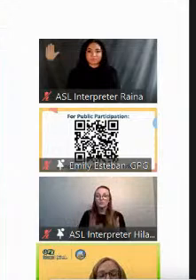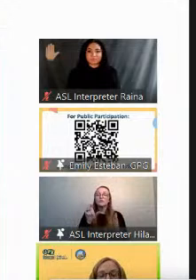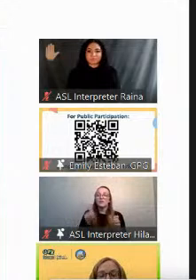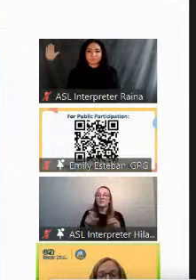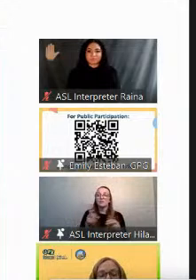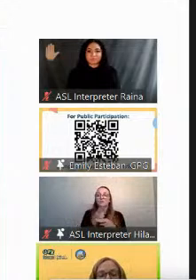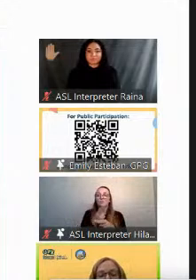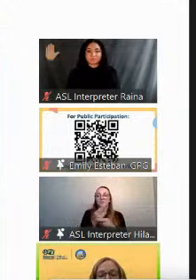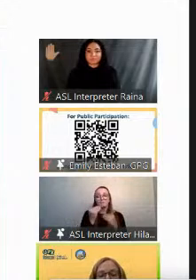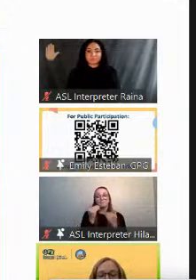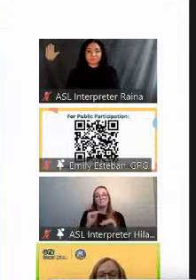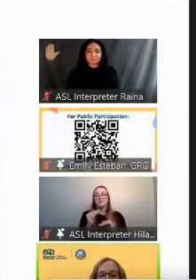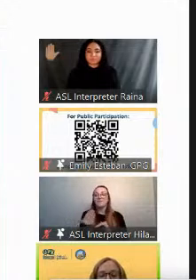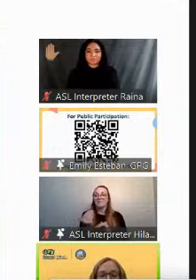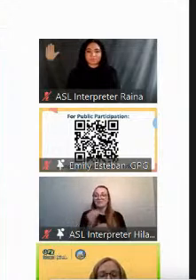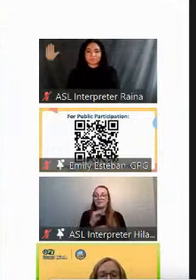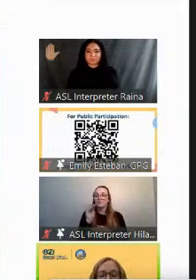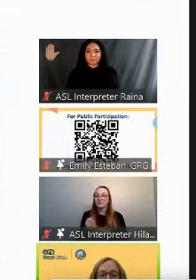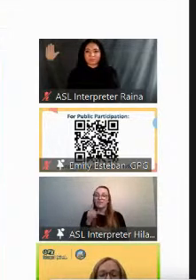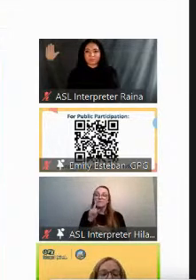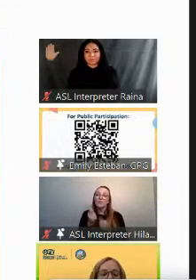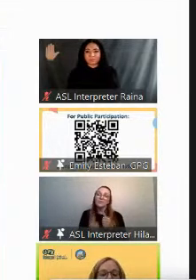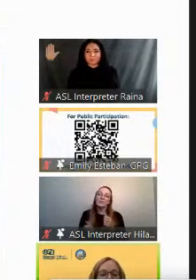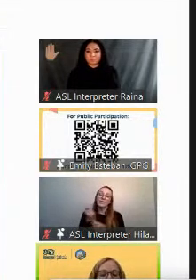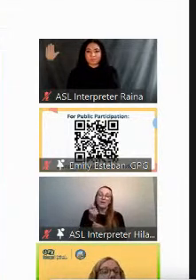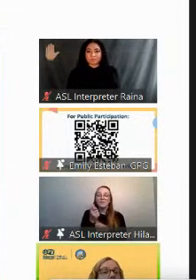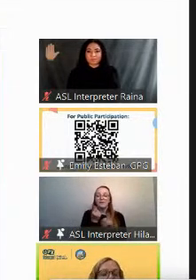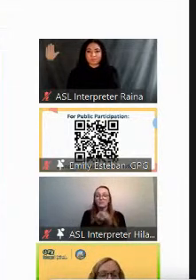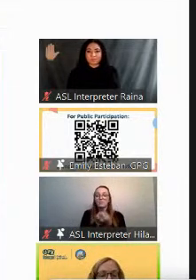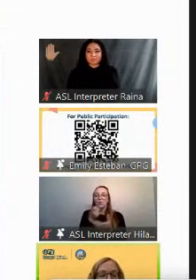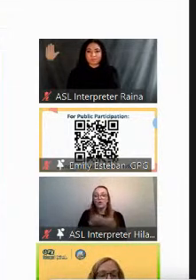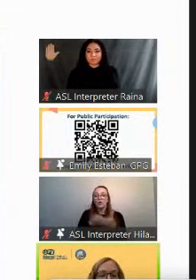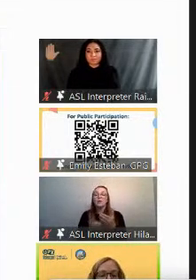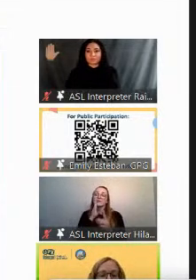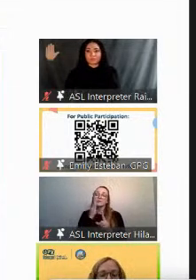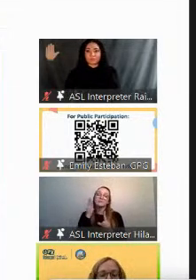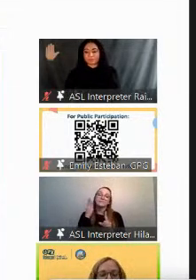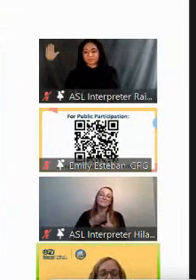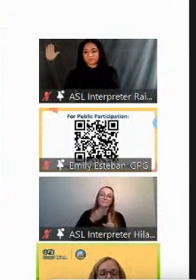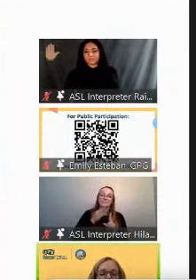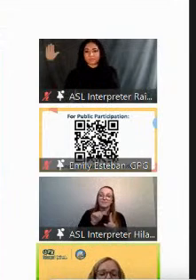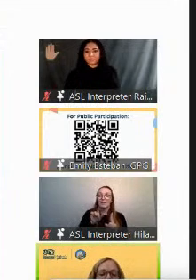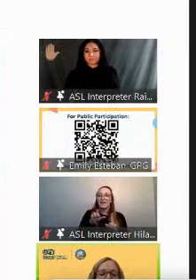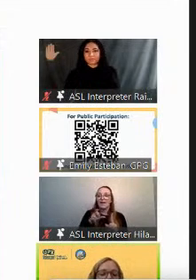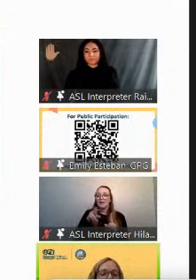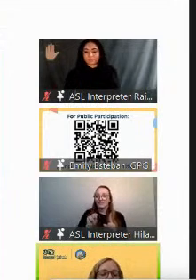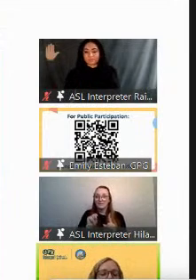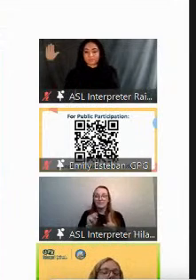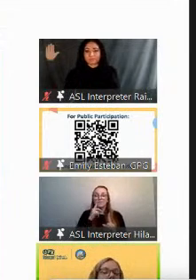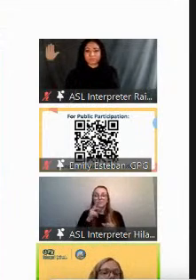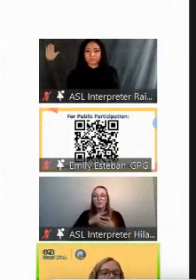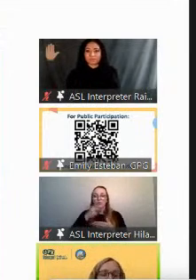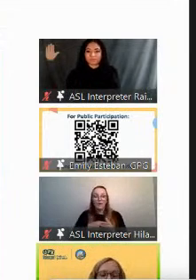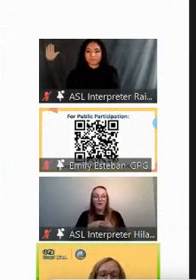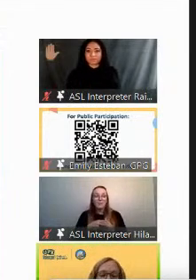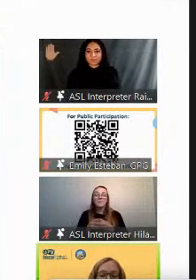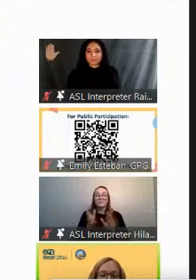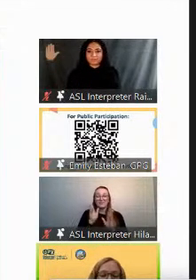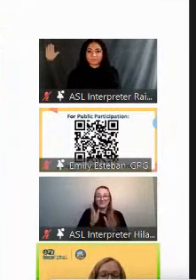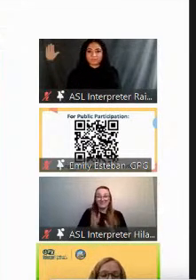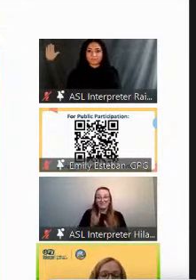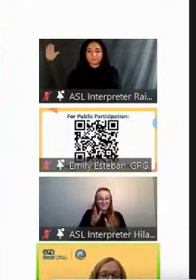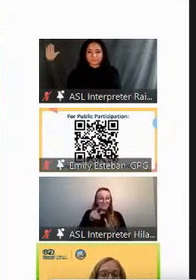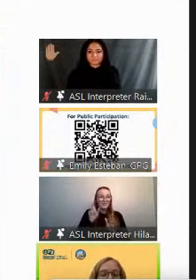their allotted admin and support costs toward administration of the program. The remainder is used to supporting the providers